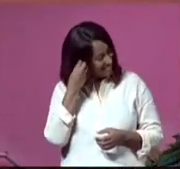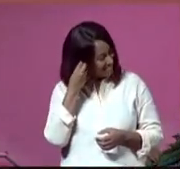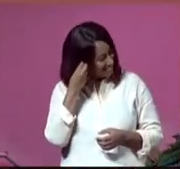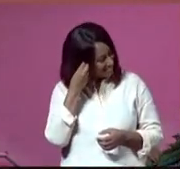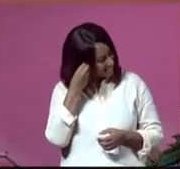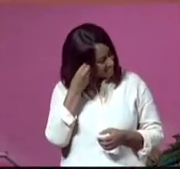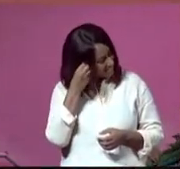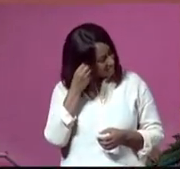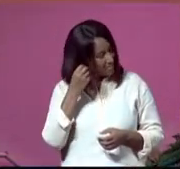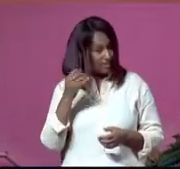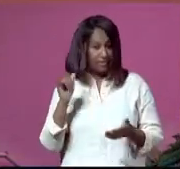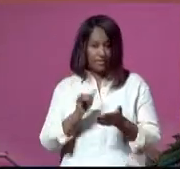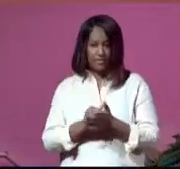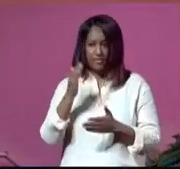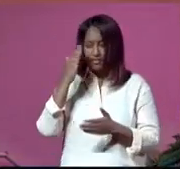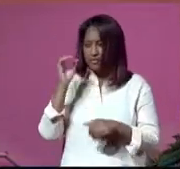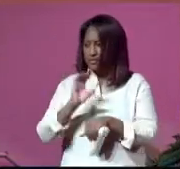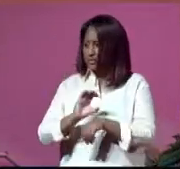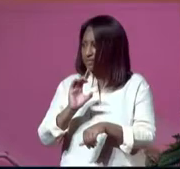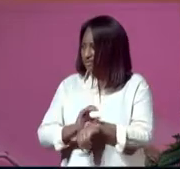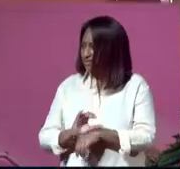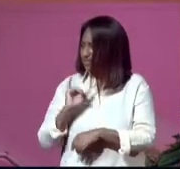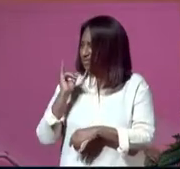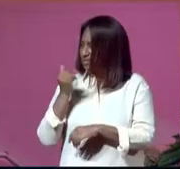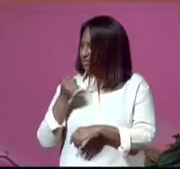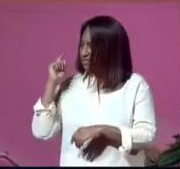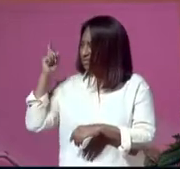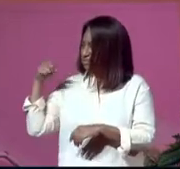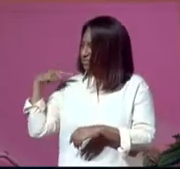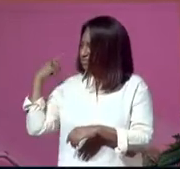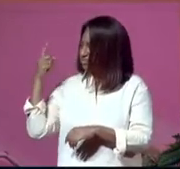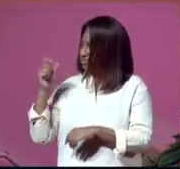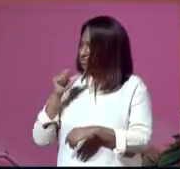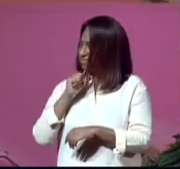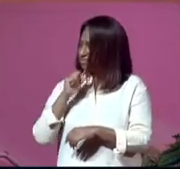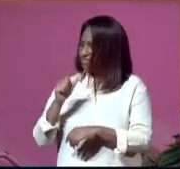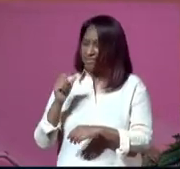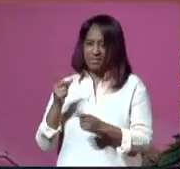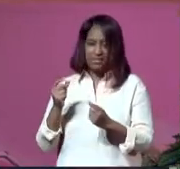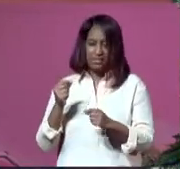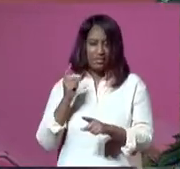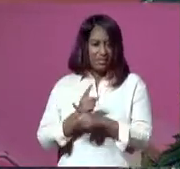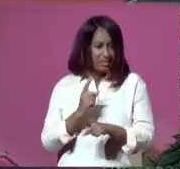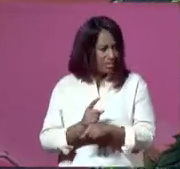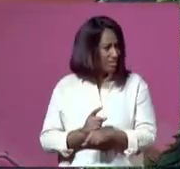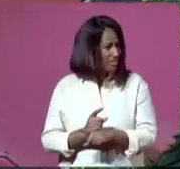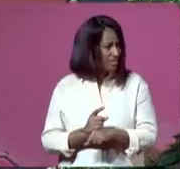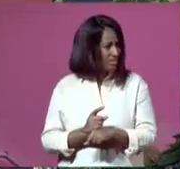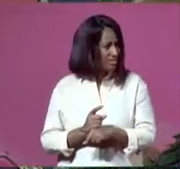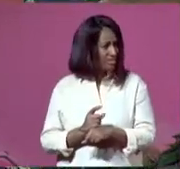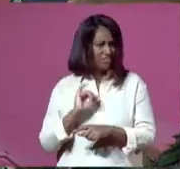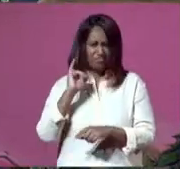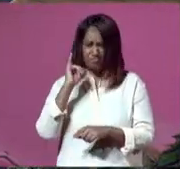That's why the church is so toxic and crazy and dysfunctional and full of hell.